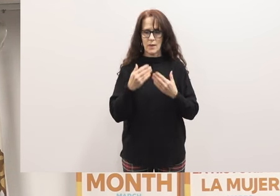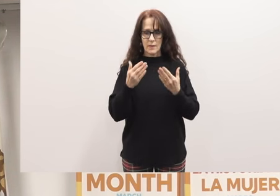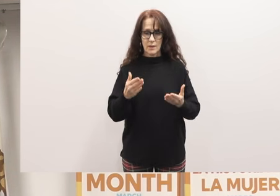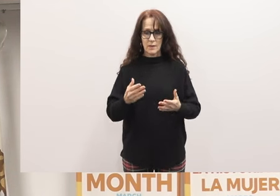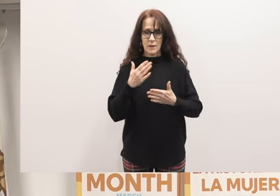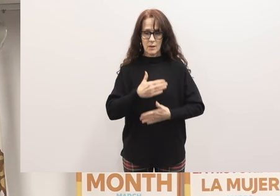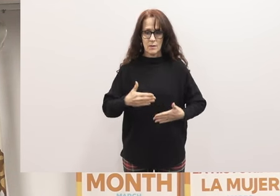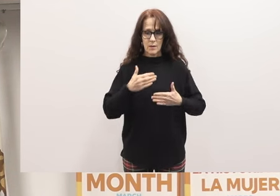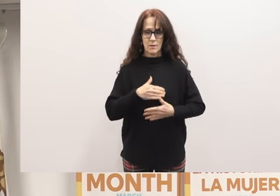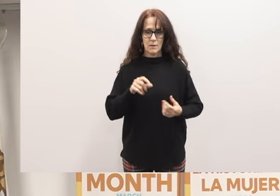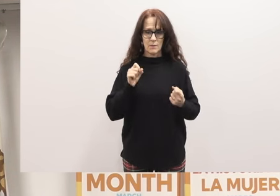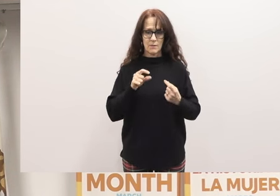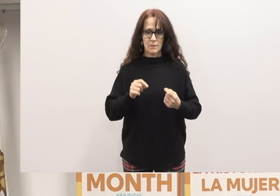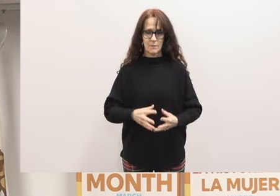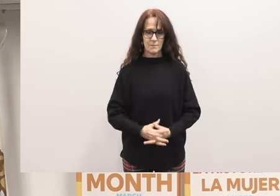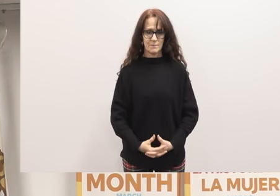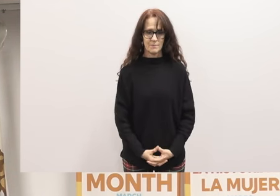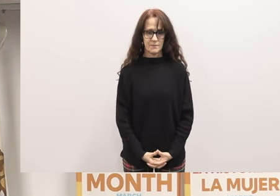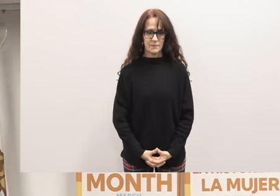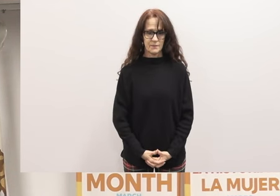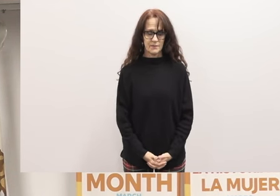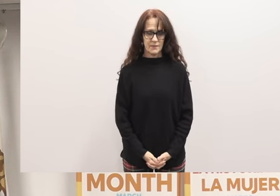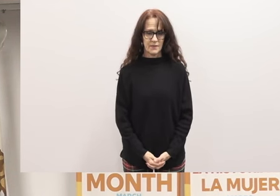but I appreciate your feedback.